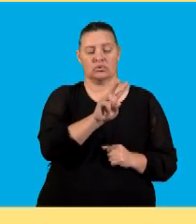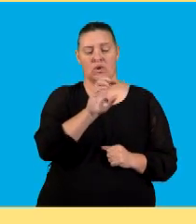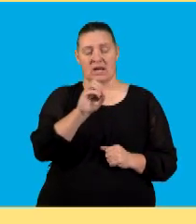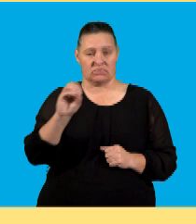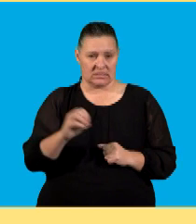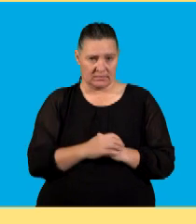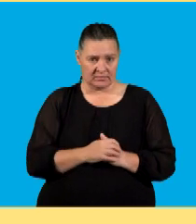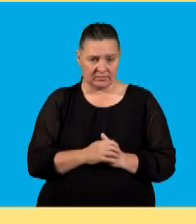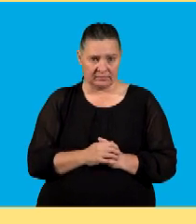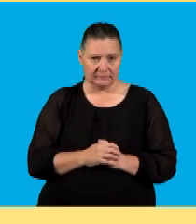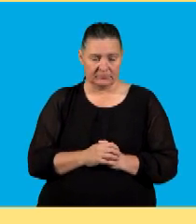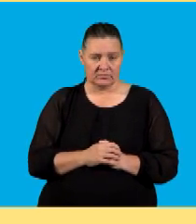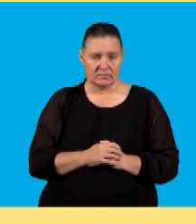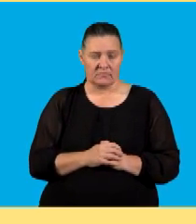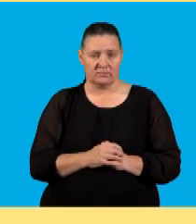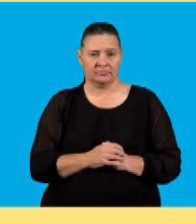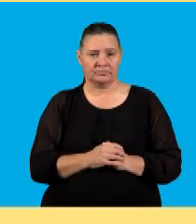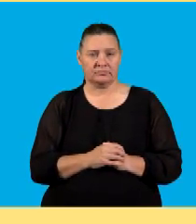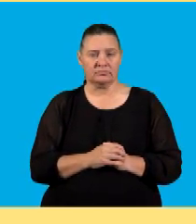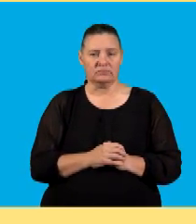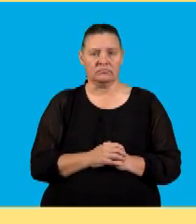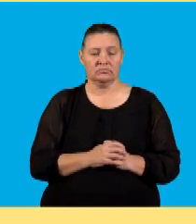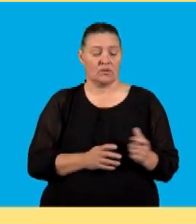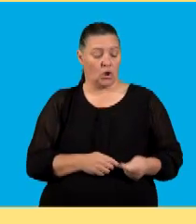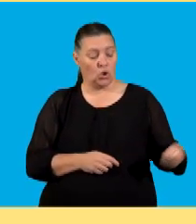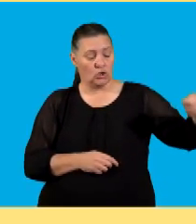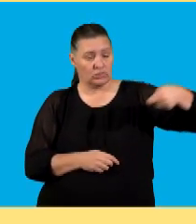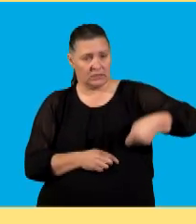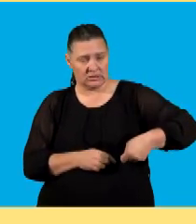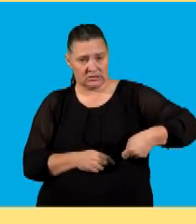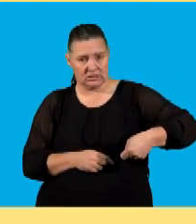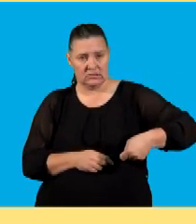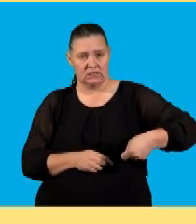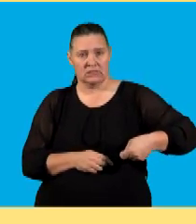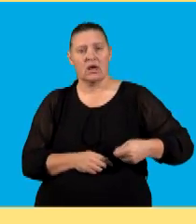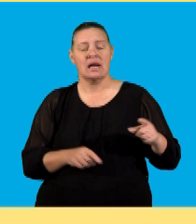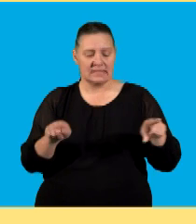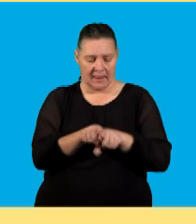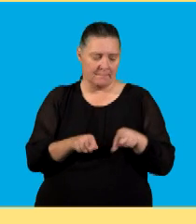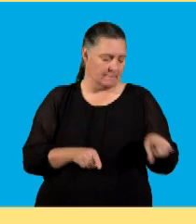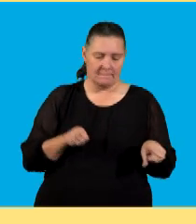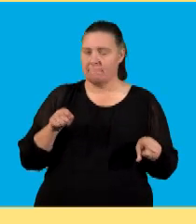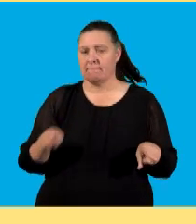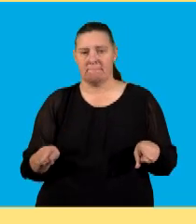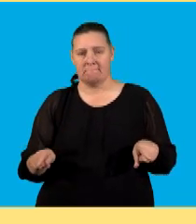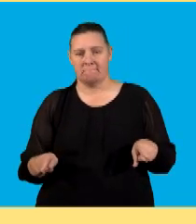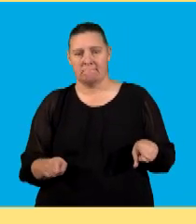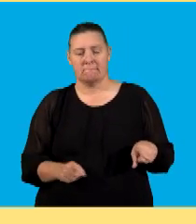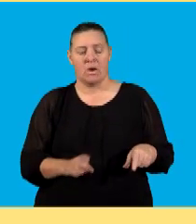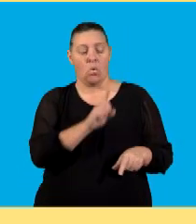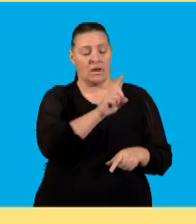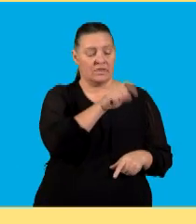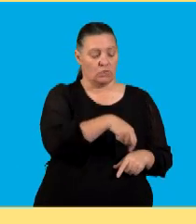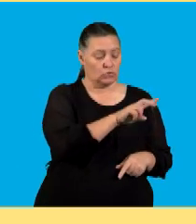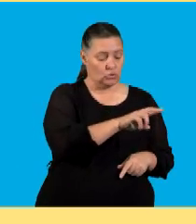is 1,200 rands per month. And the contribution is rand for rand. That simply means